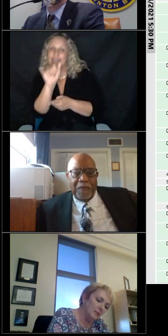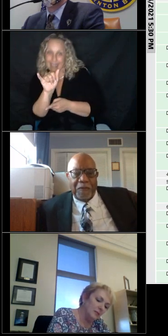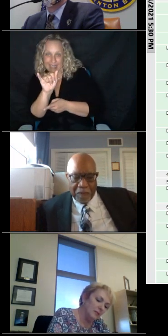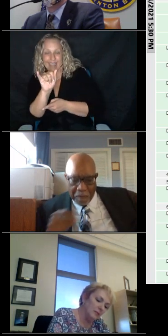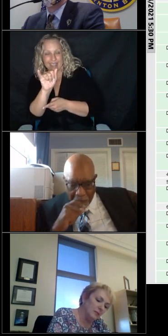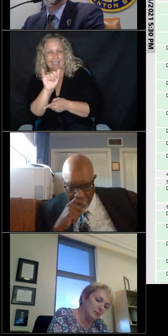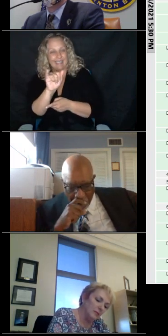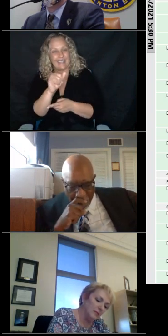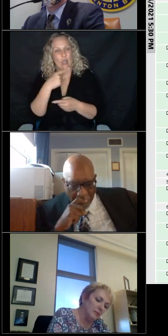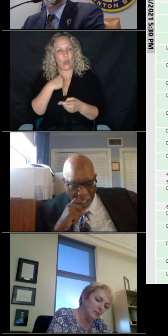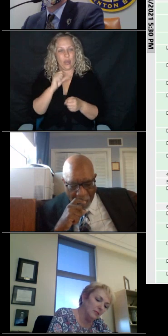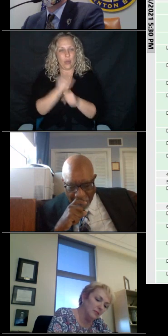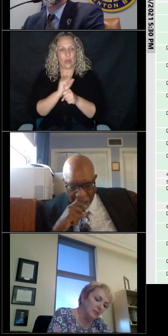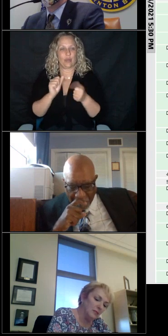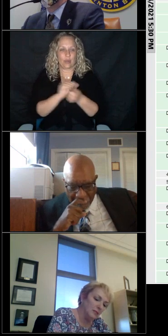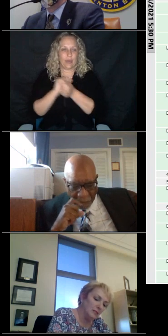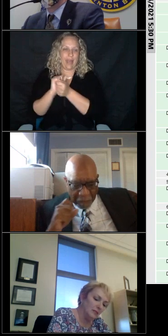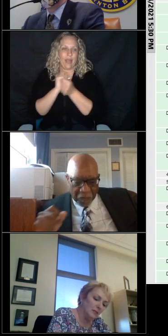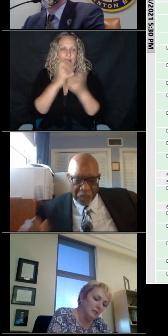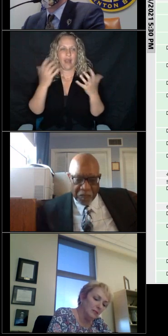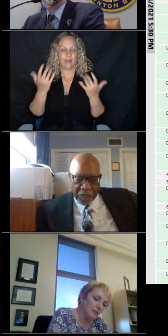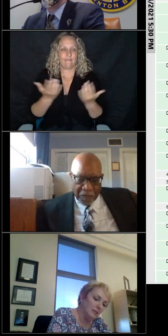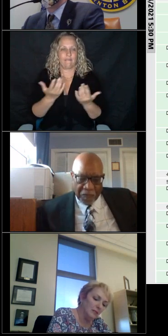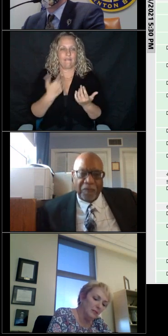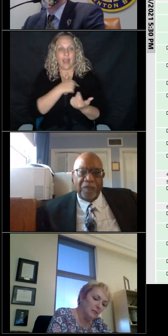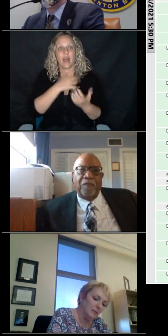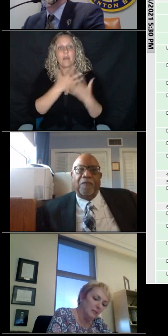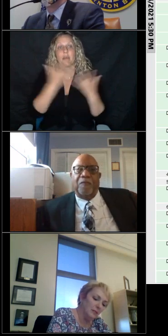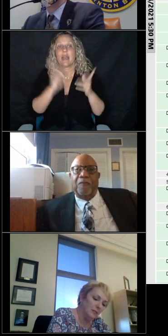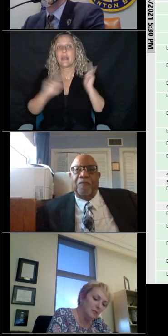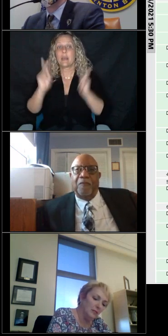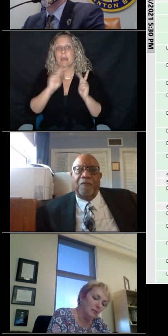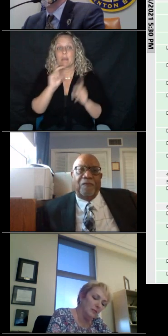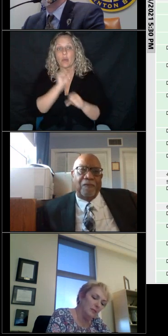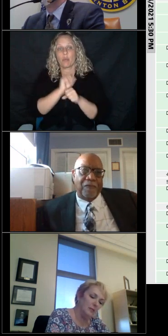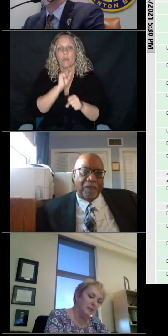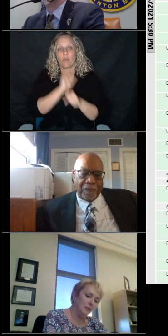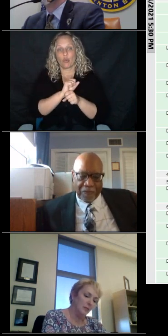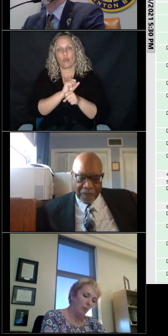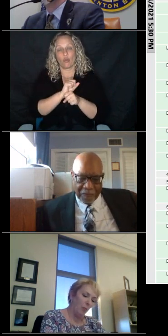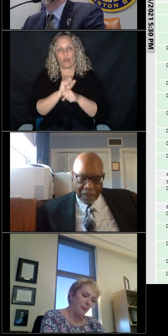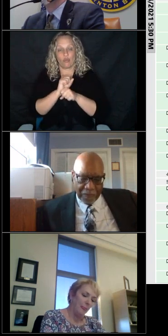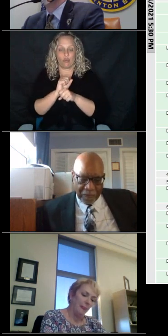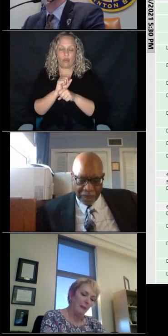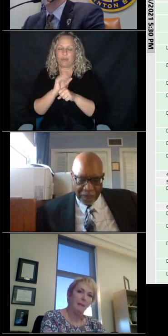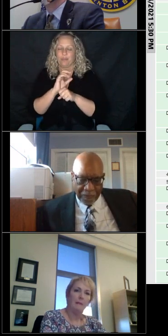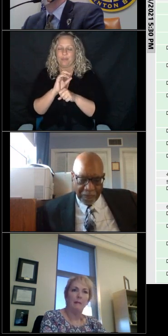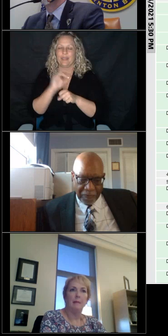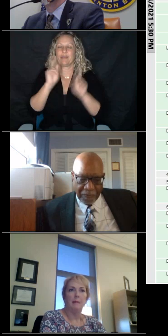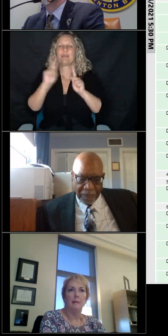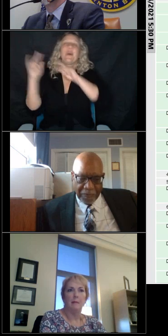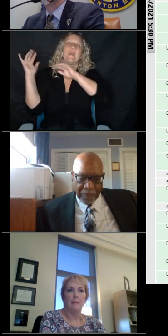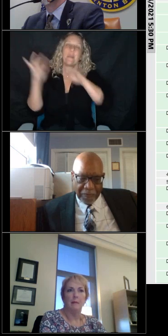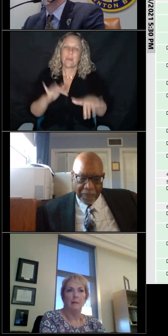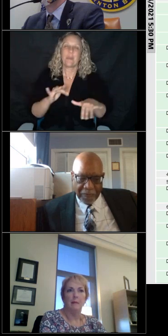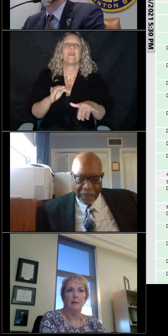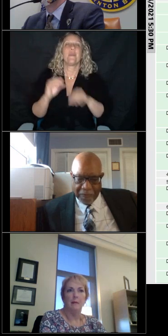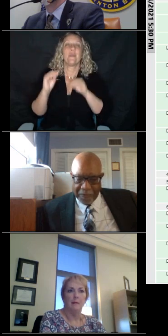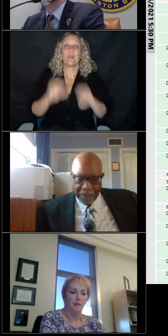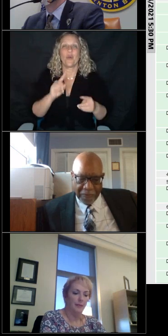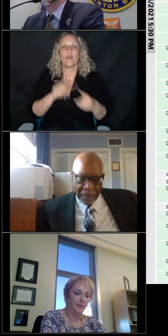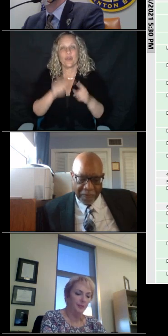lot of us. So this year, because so many people moved to the state of Florida, the Sadowski Fund was